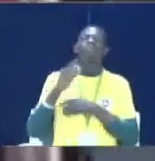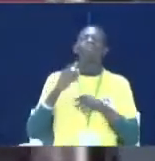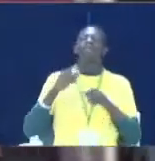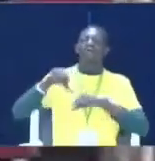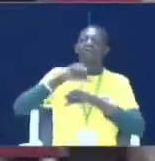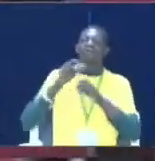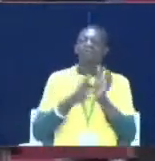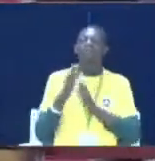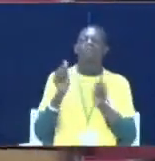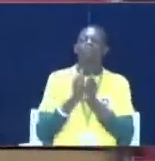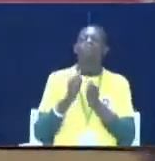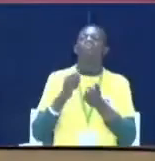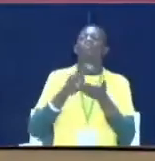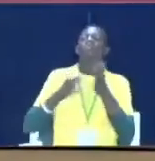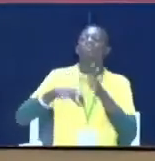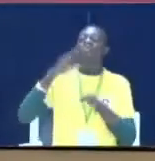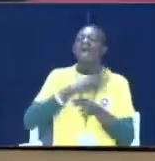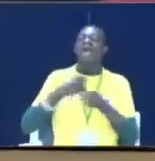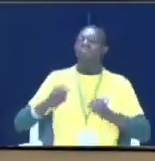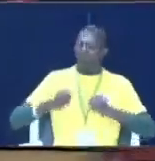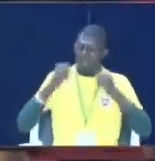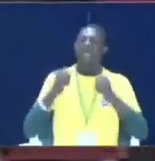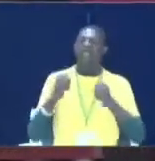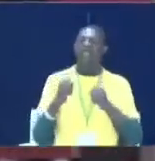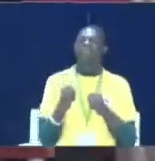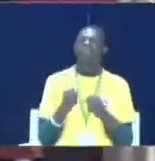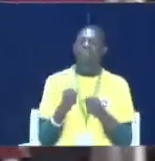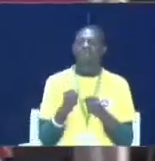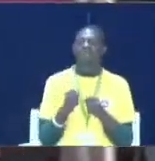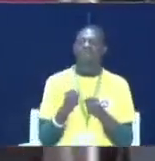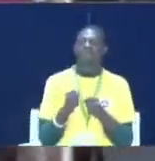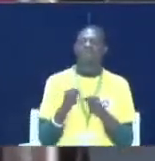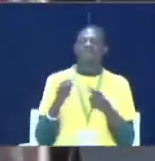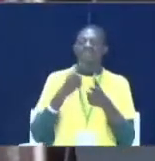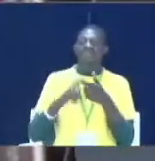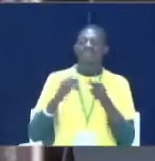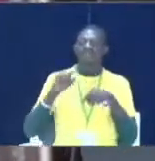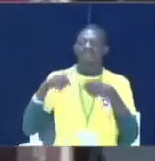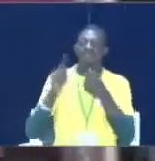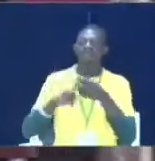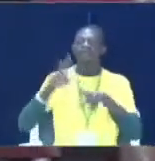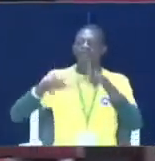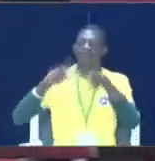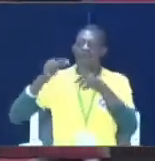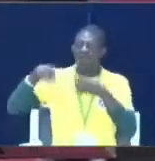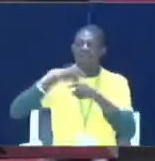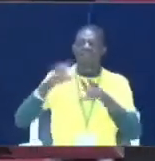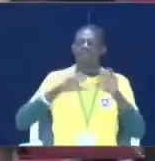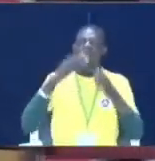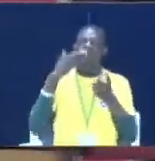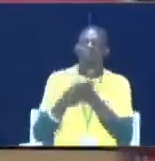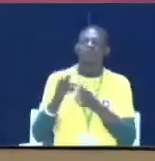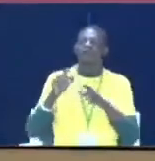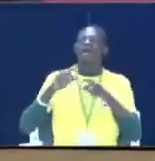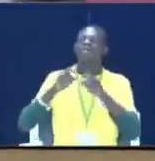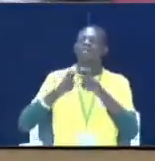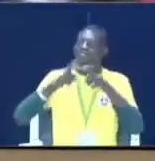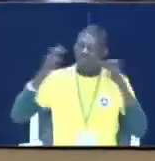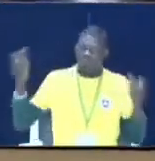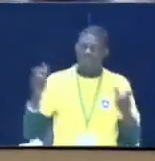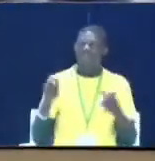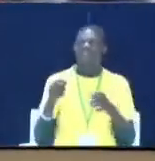of Nazareth with the Holy Ghost and with power. Then he can begin to go around to do good. He can begin to